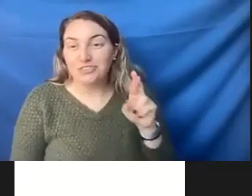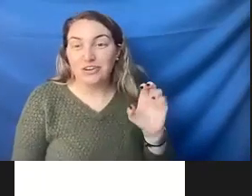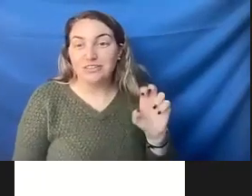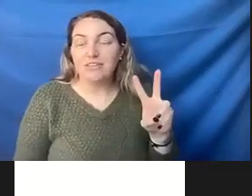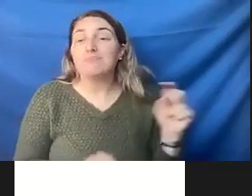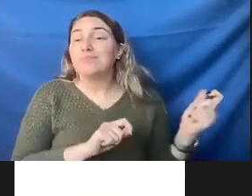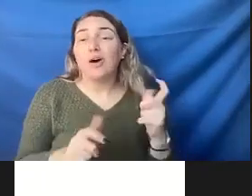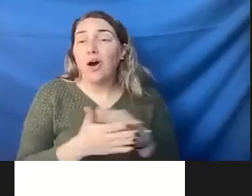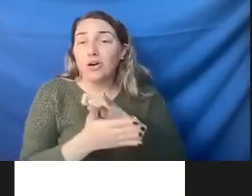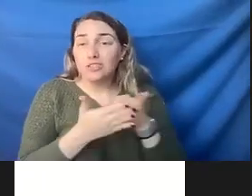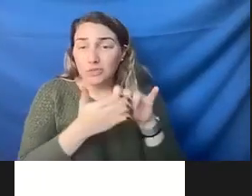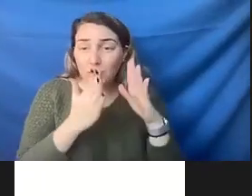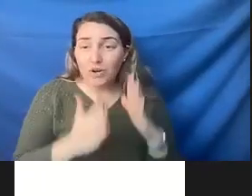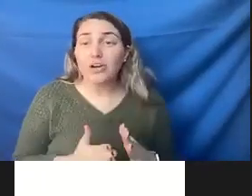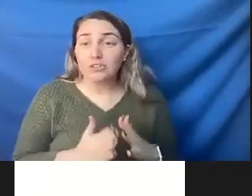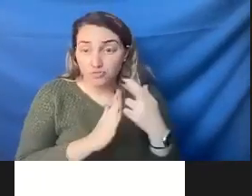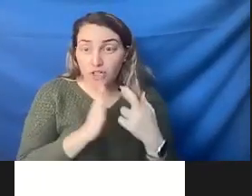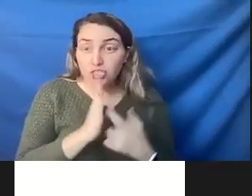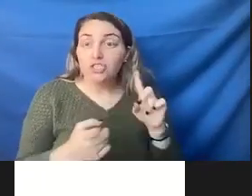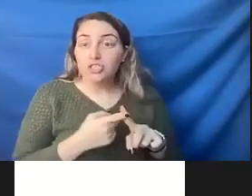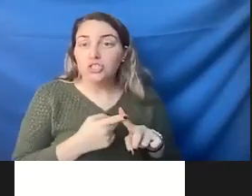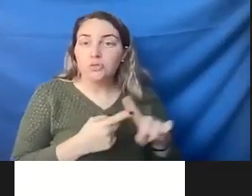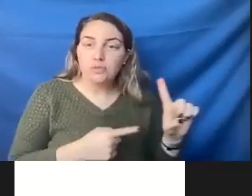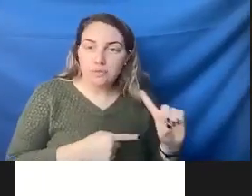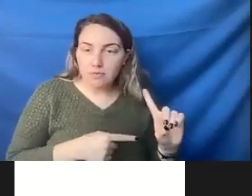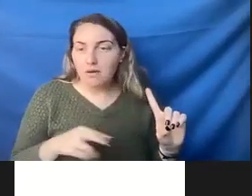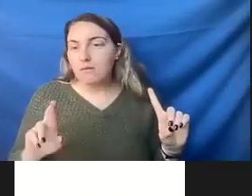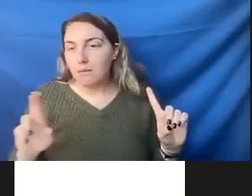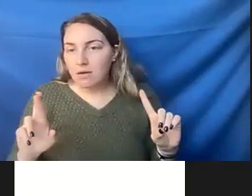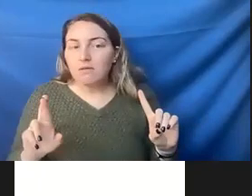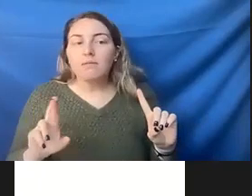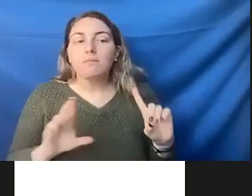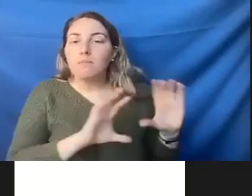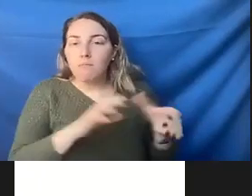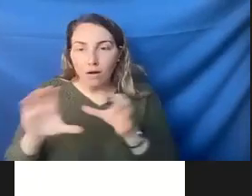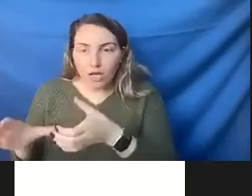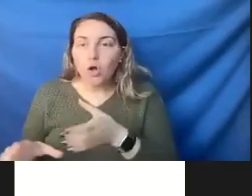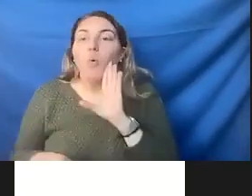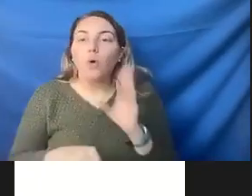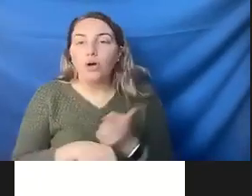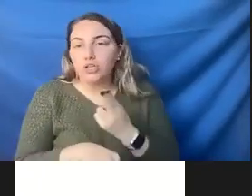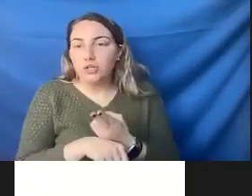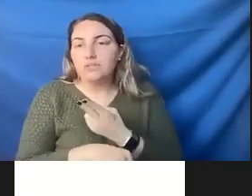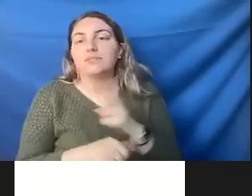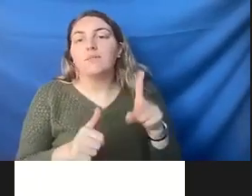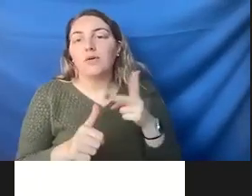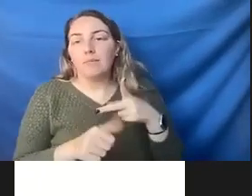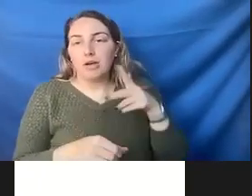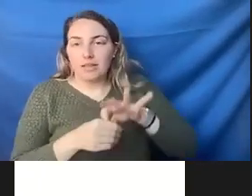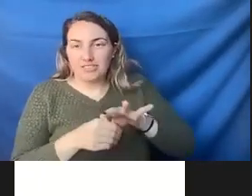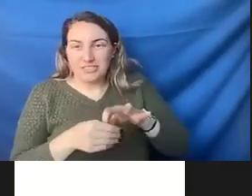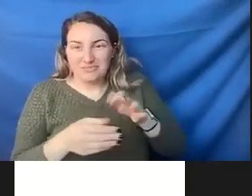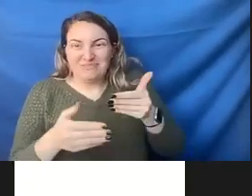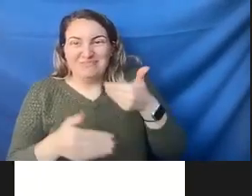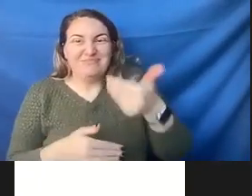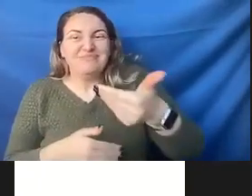to a political party that is having a primary election will be able to use it in the primary election in June.